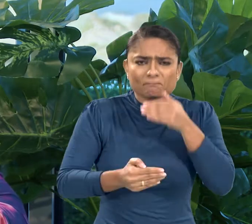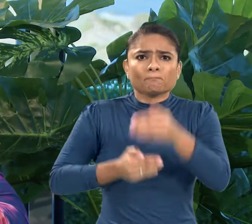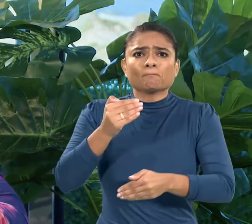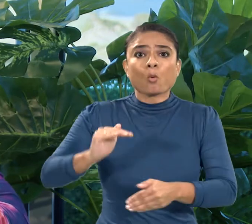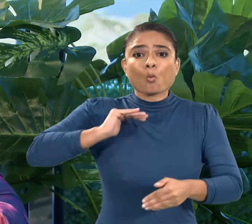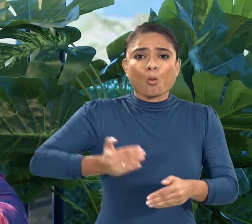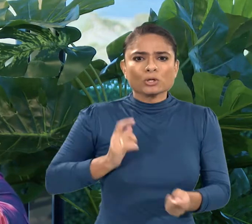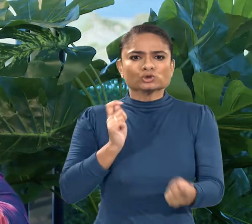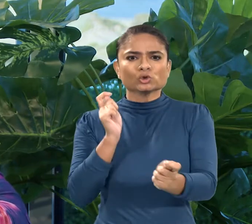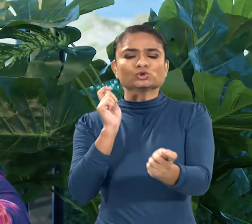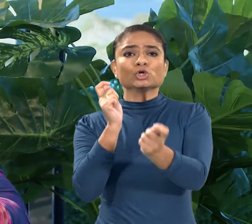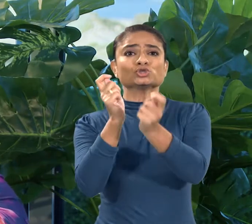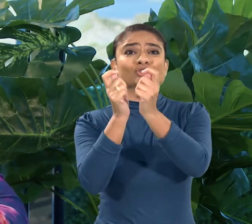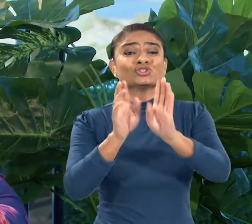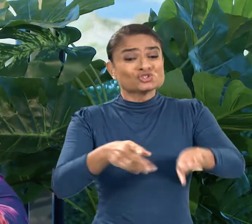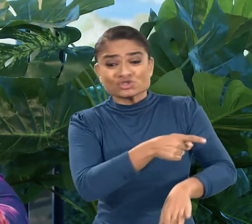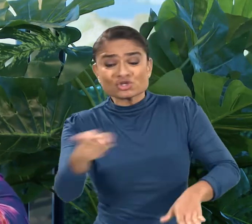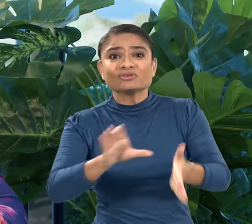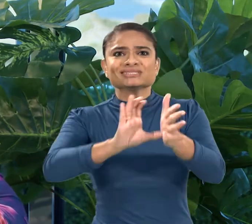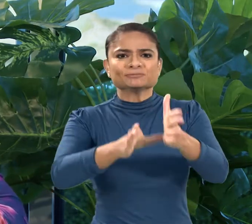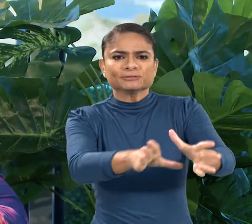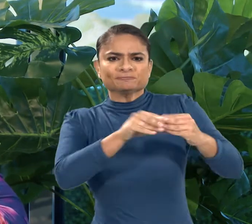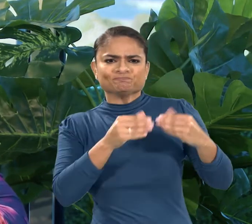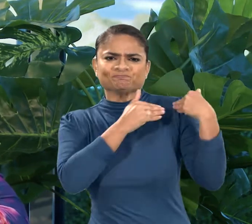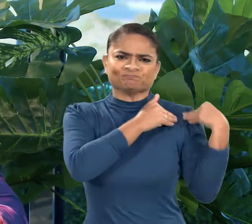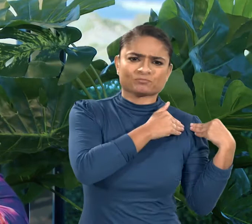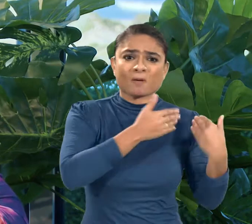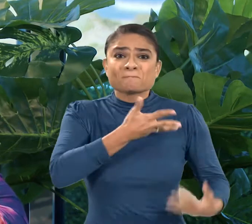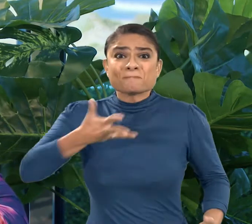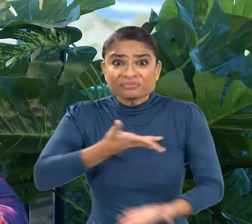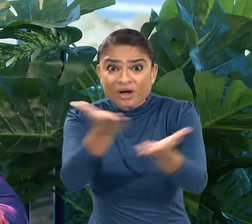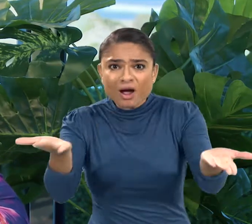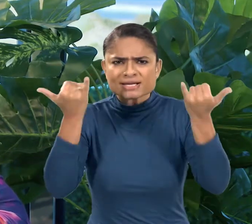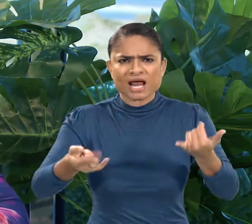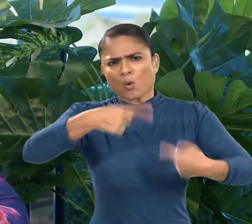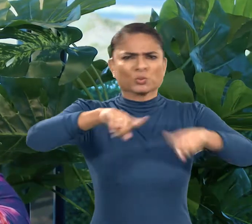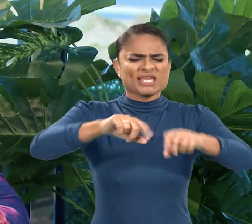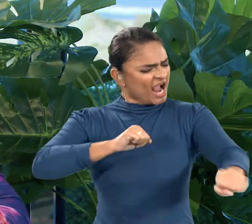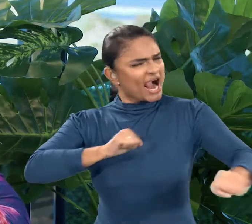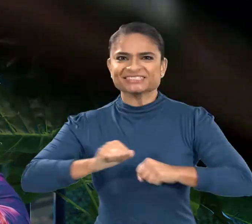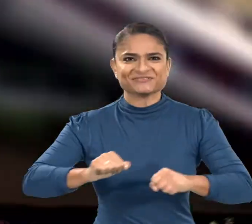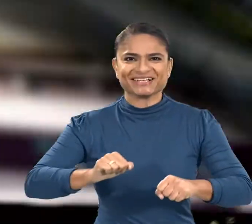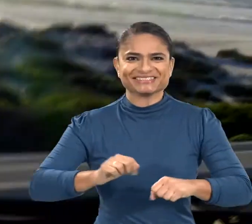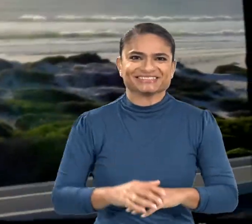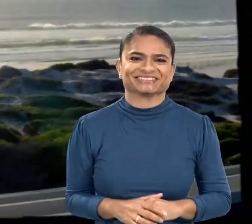celebrate the womanhood of mothers of children with disabilities. Mothers, it's time to get your womanhood activated.